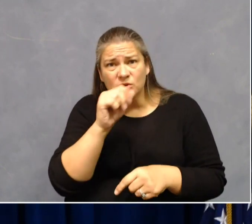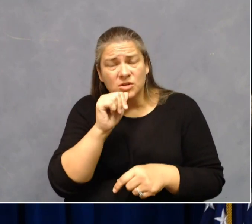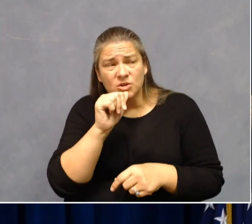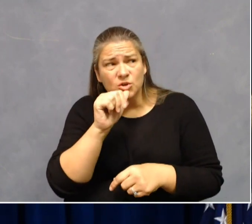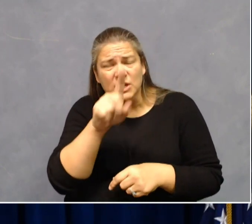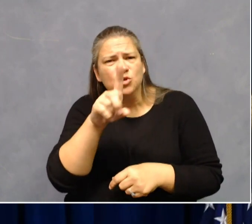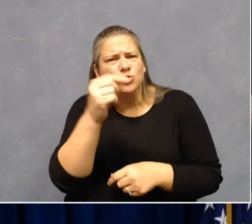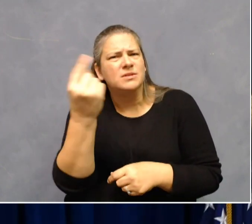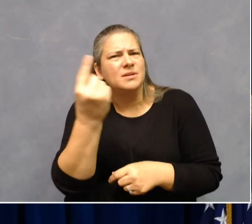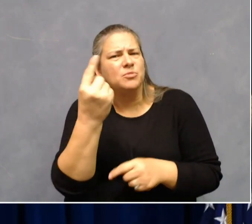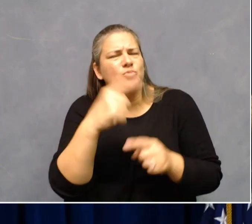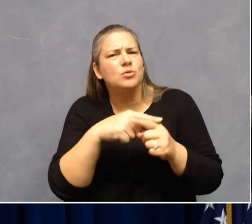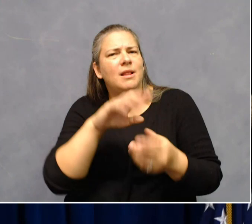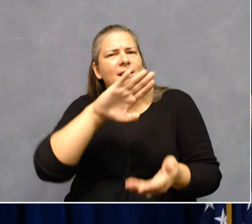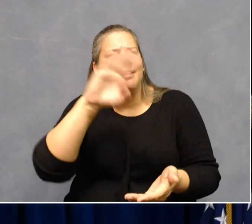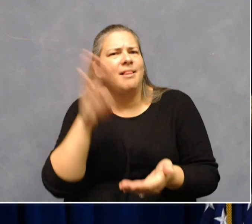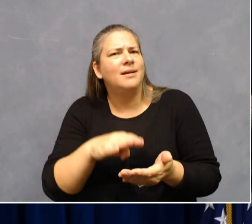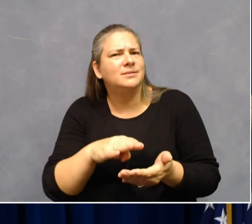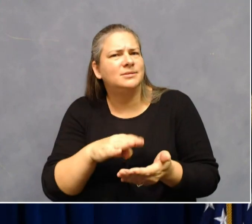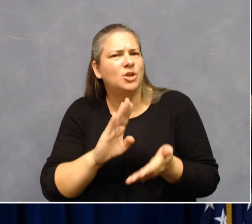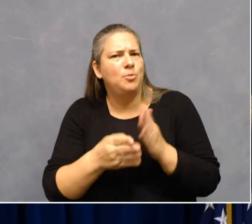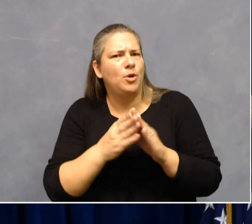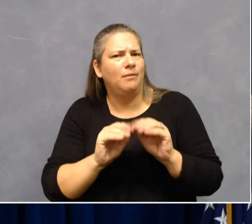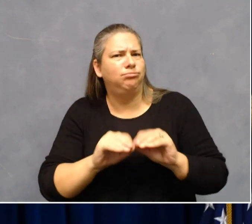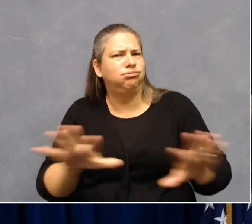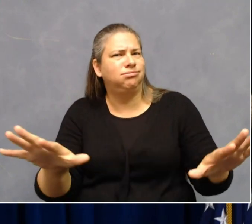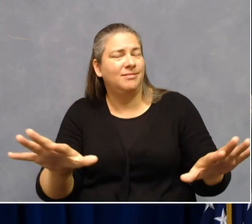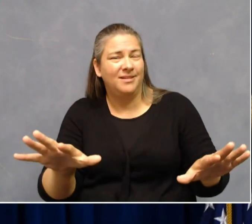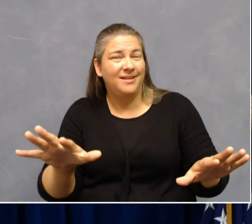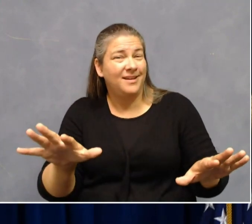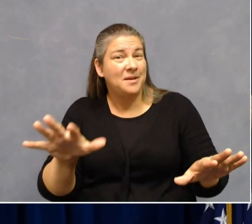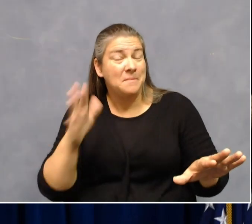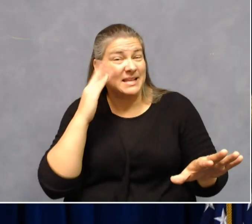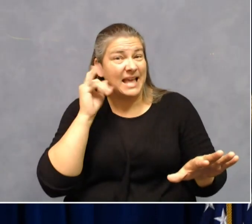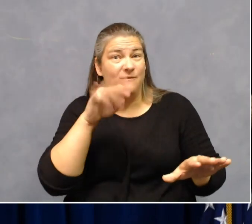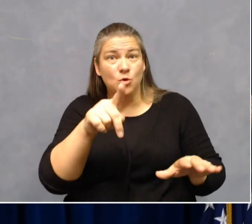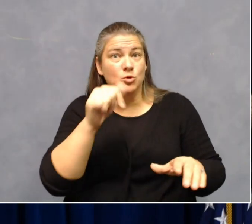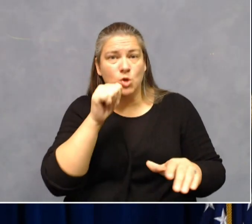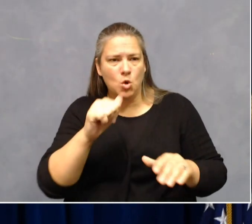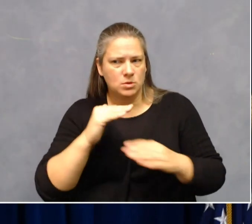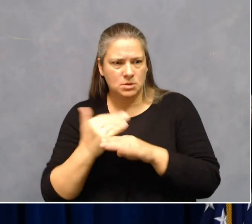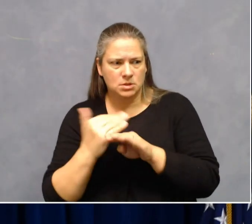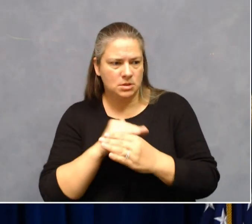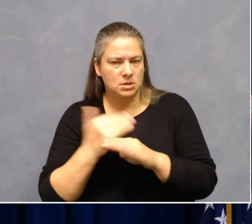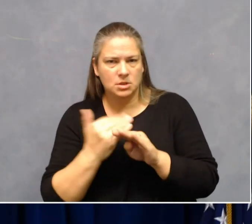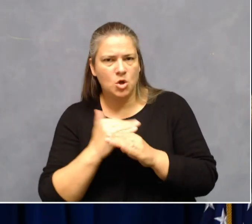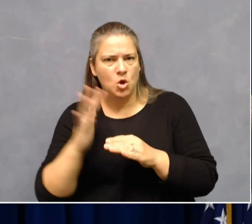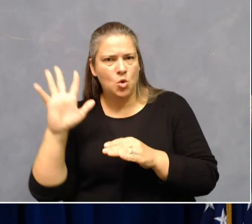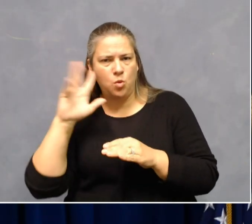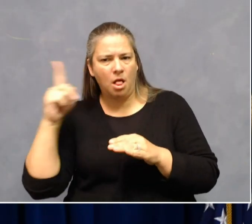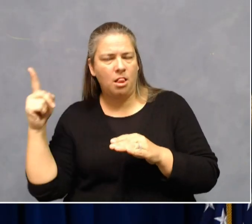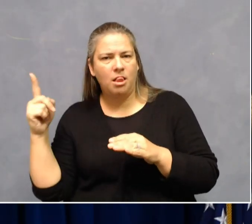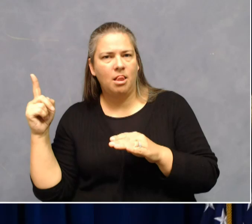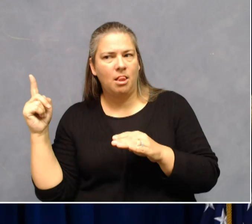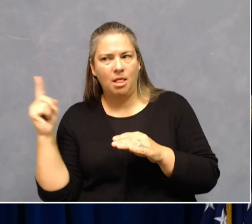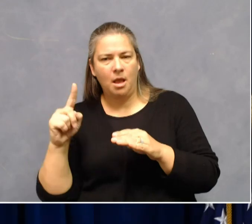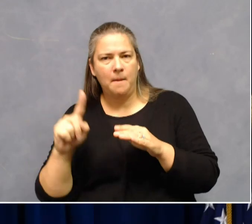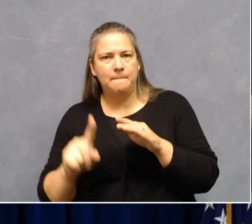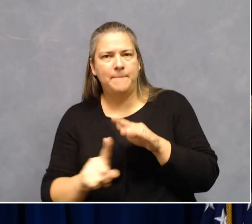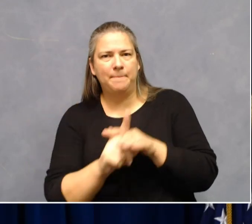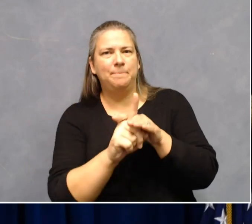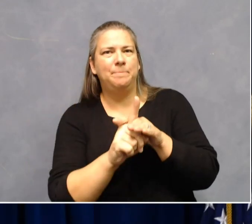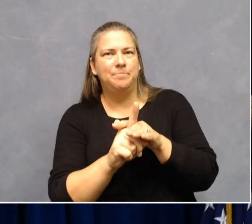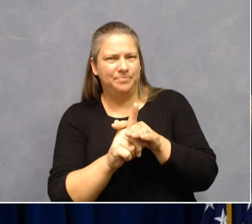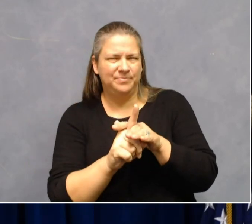community, it'll get through that door no matter what type of rules that we put into place. So do